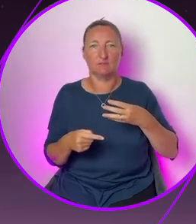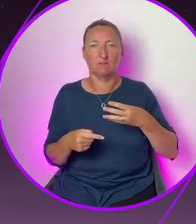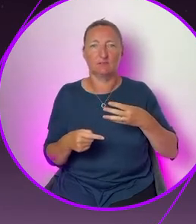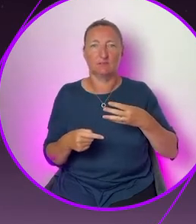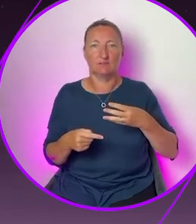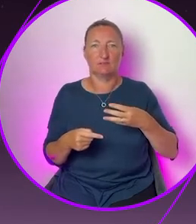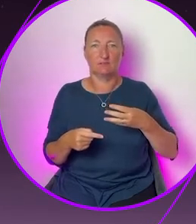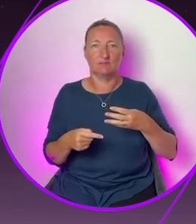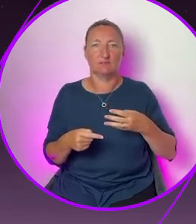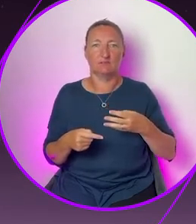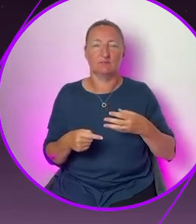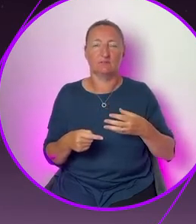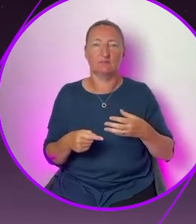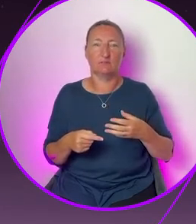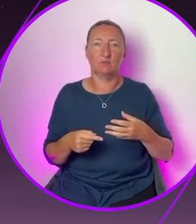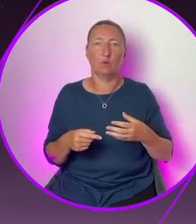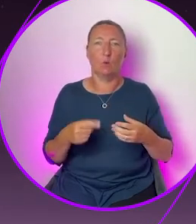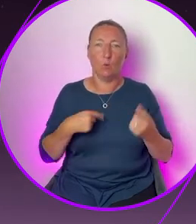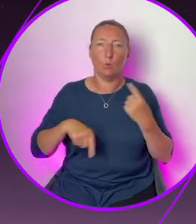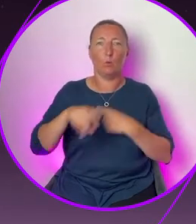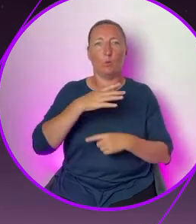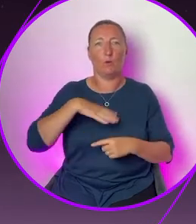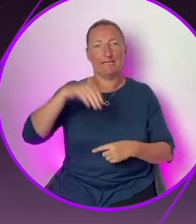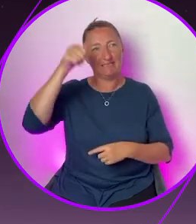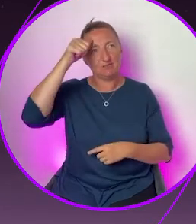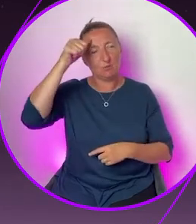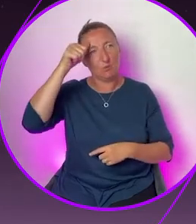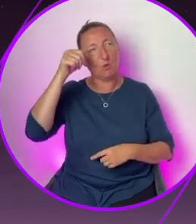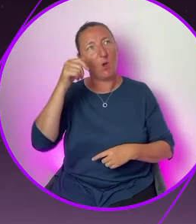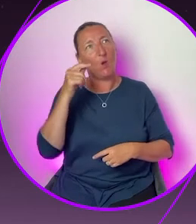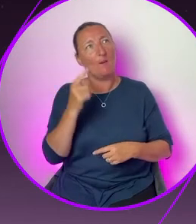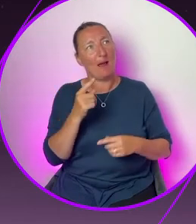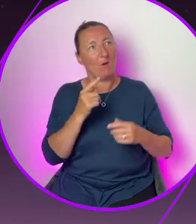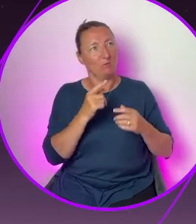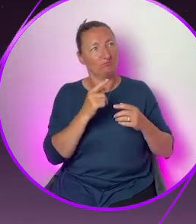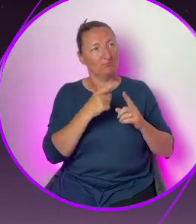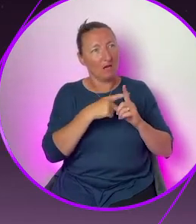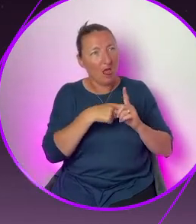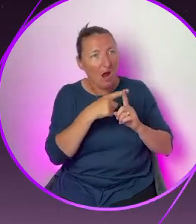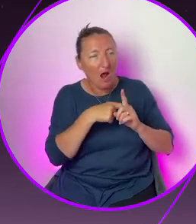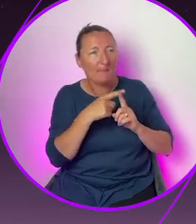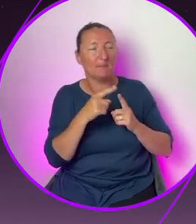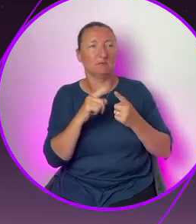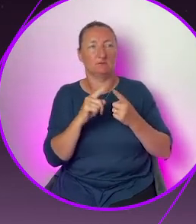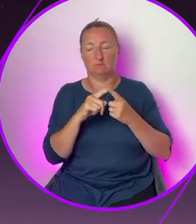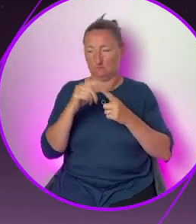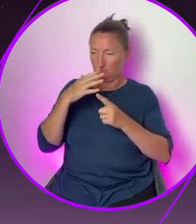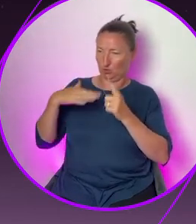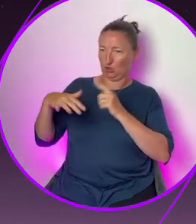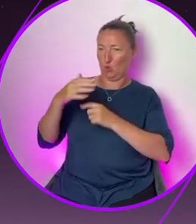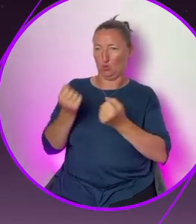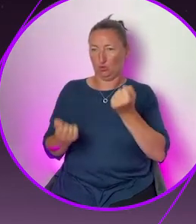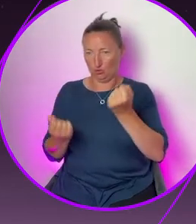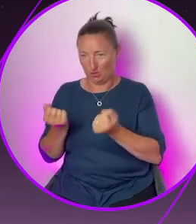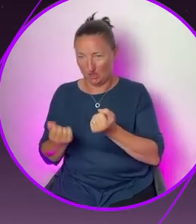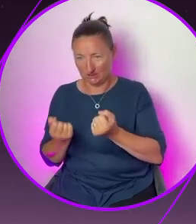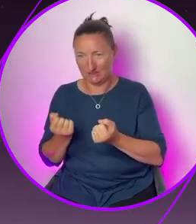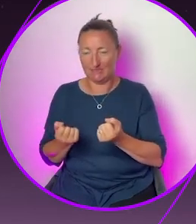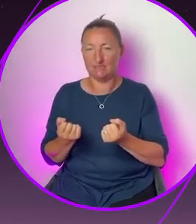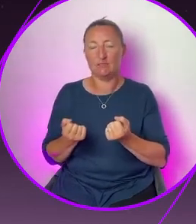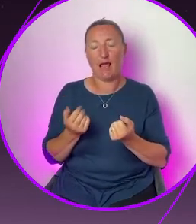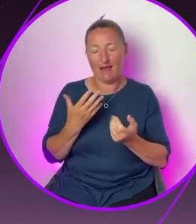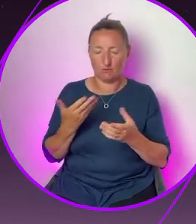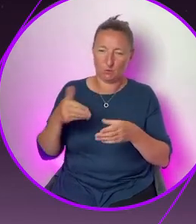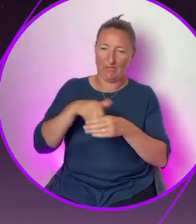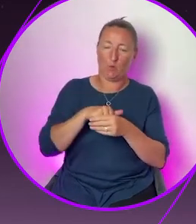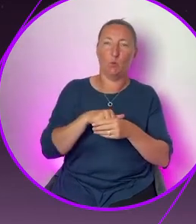sides of what we want to change. We need to think about the climate emergency. We also need to think about, social justice and all of these points as well.